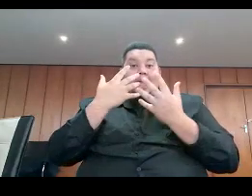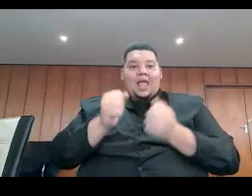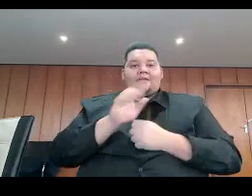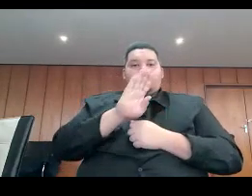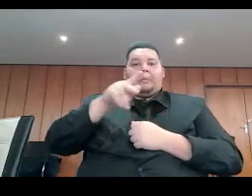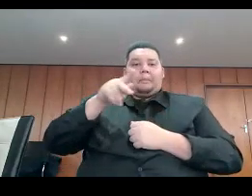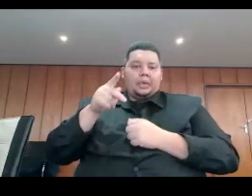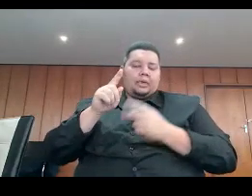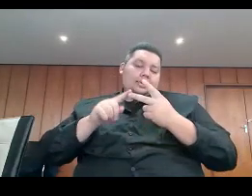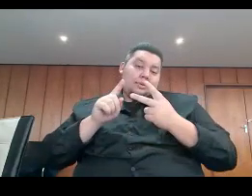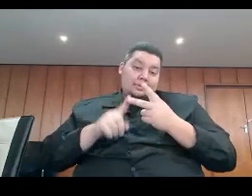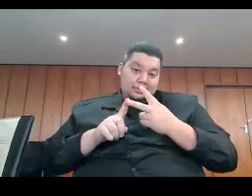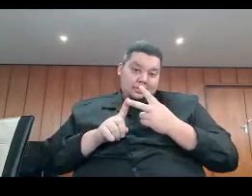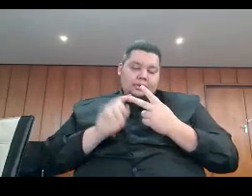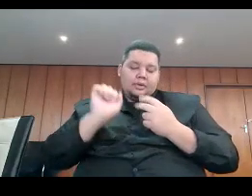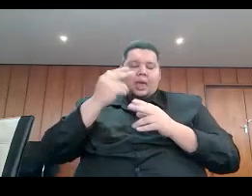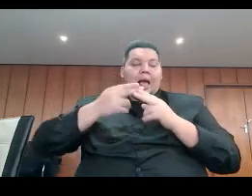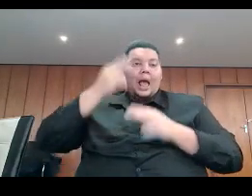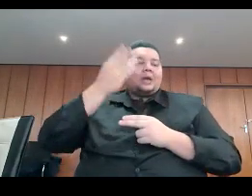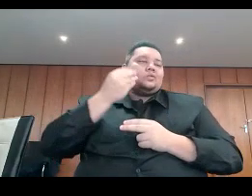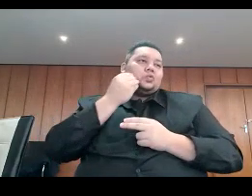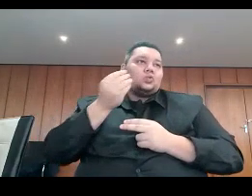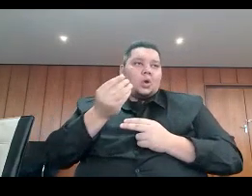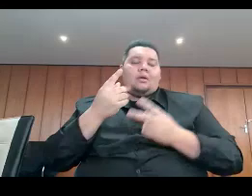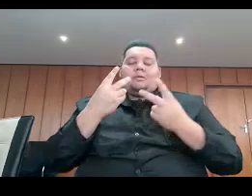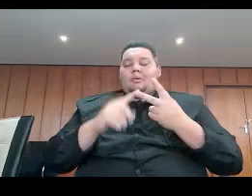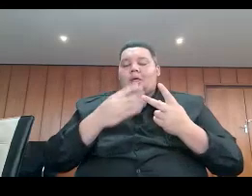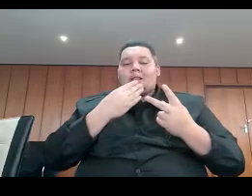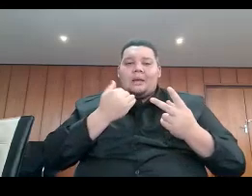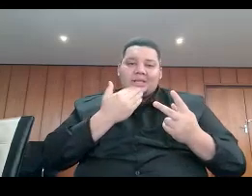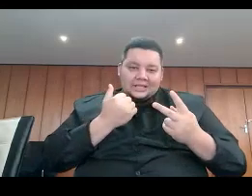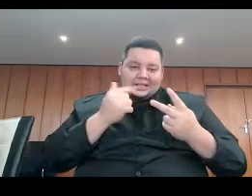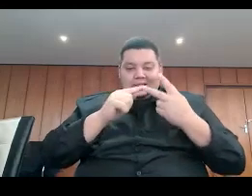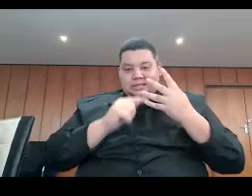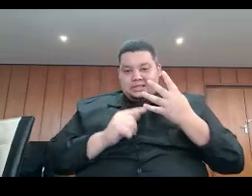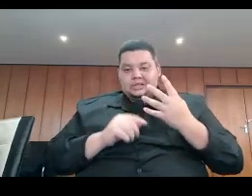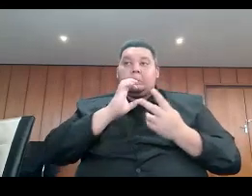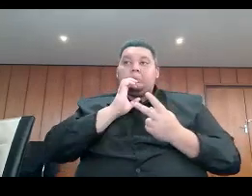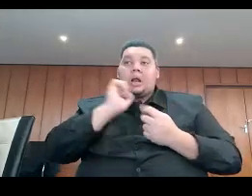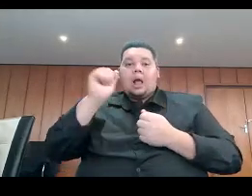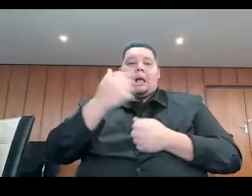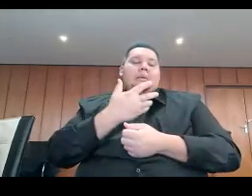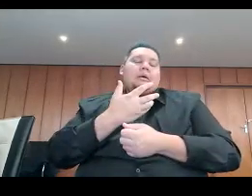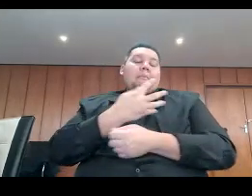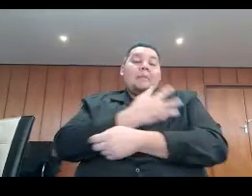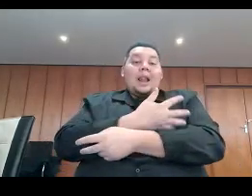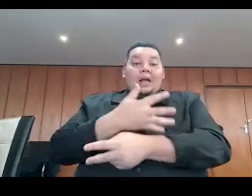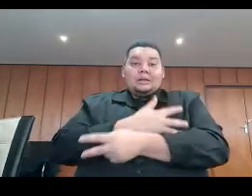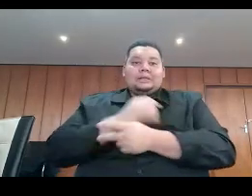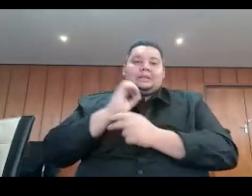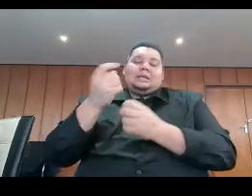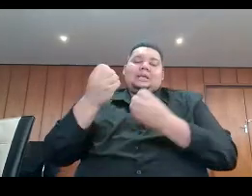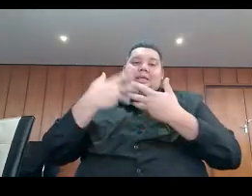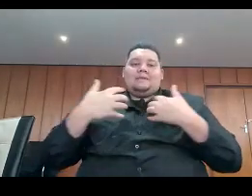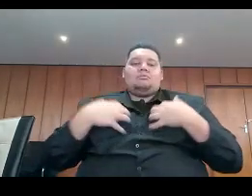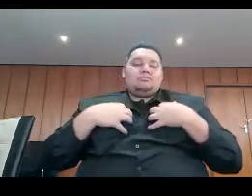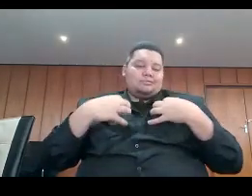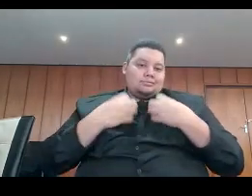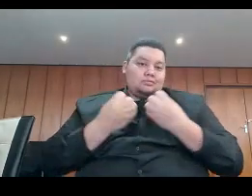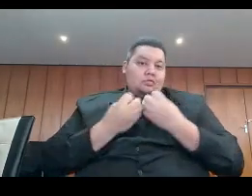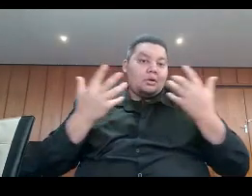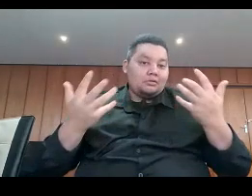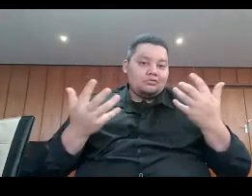is hypertension, and sugar, diabetes. So it is her BP that is worrying her too much. I